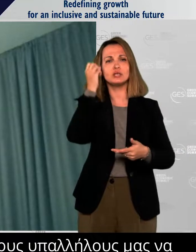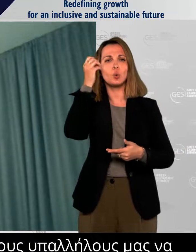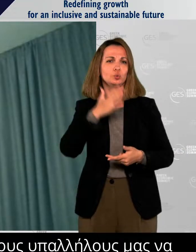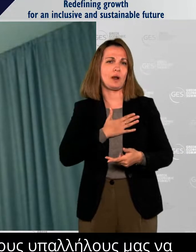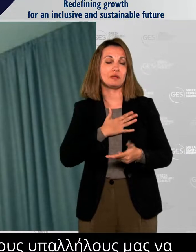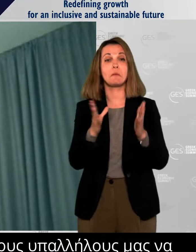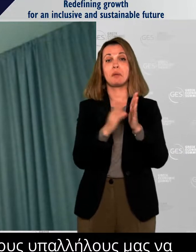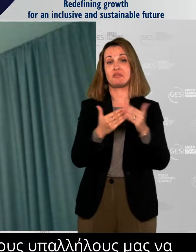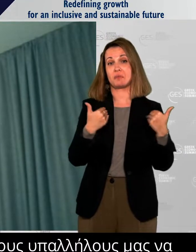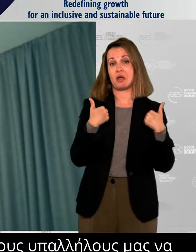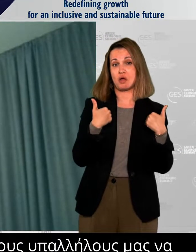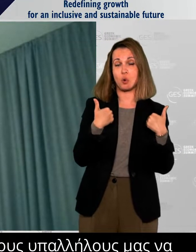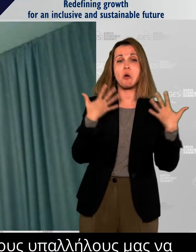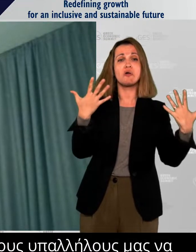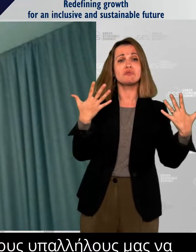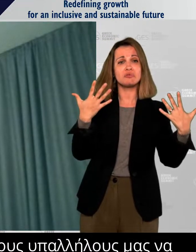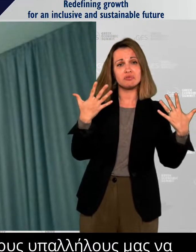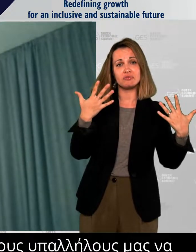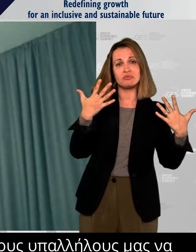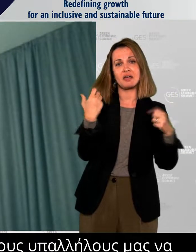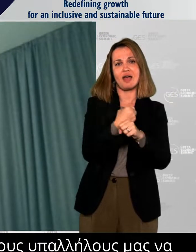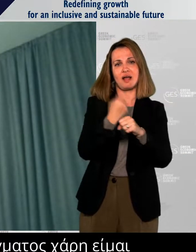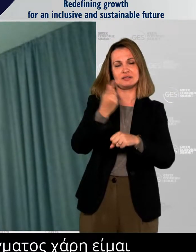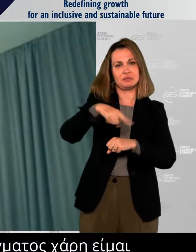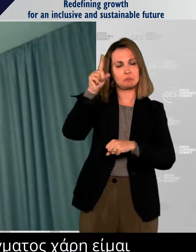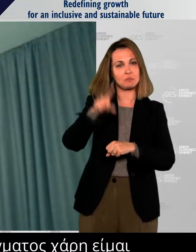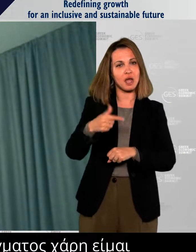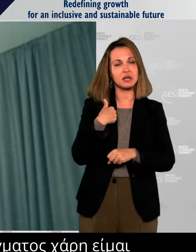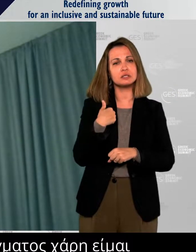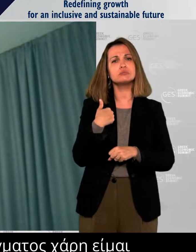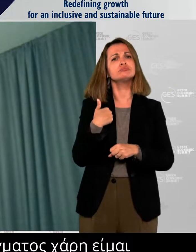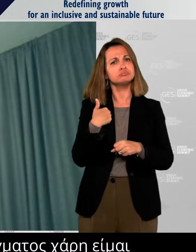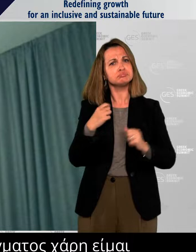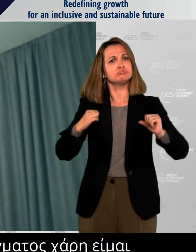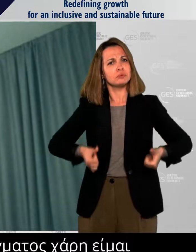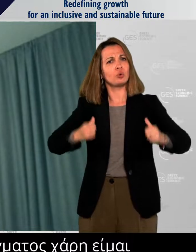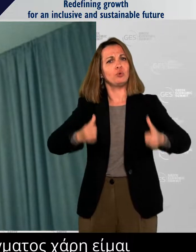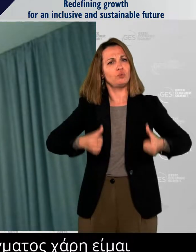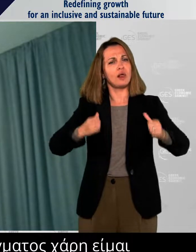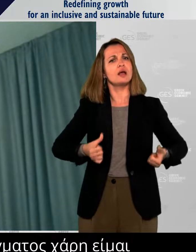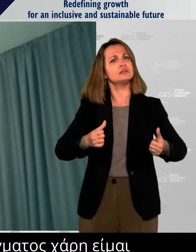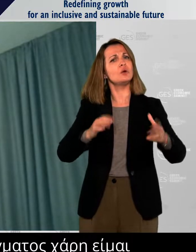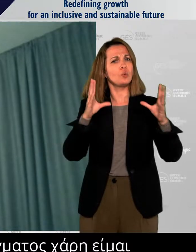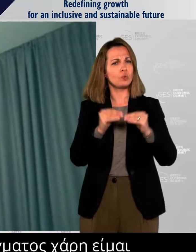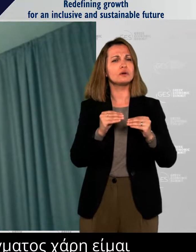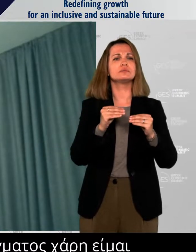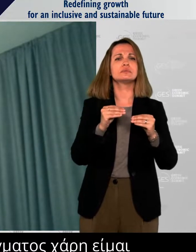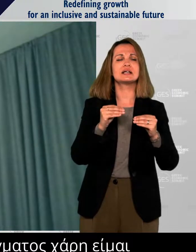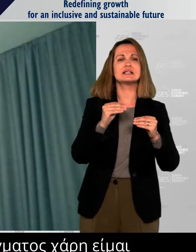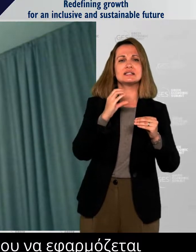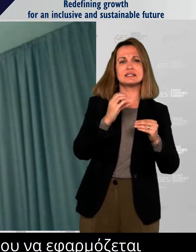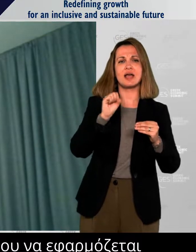days to do CSR initiatives. And this is not just me, all Cisco employees. We